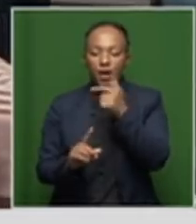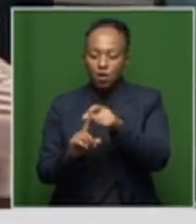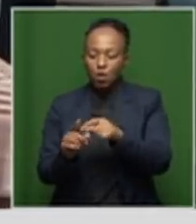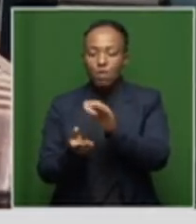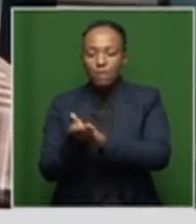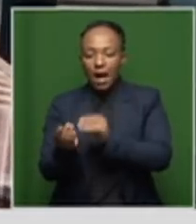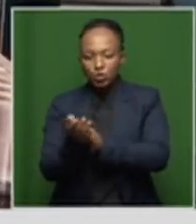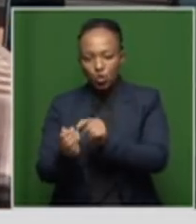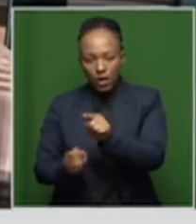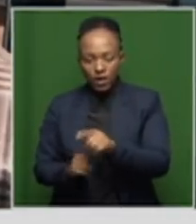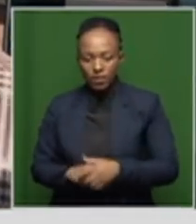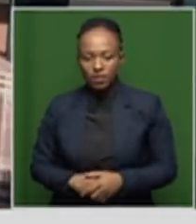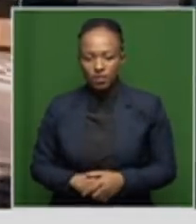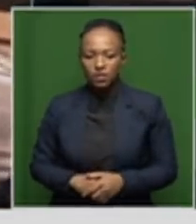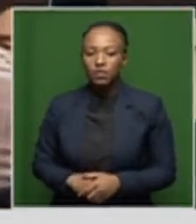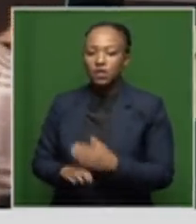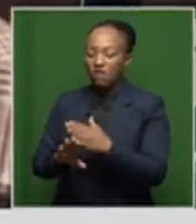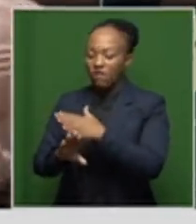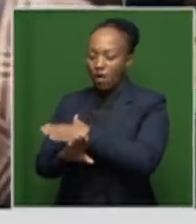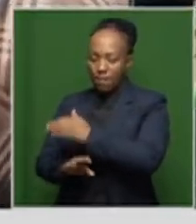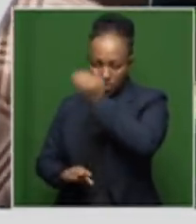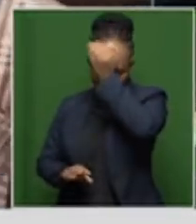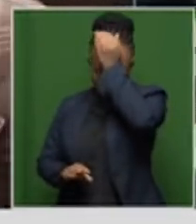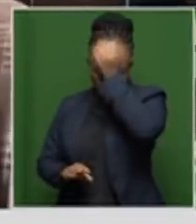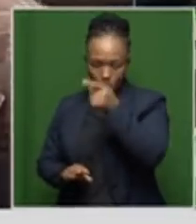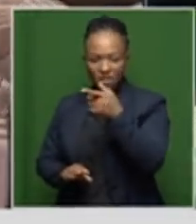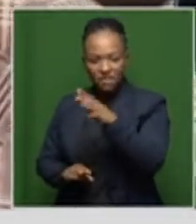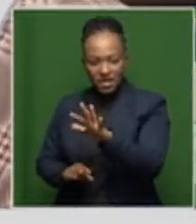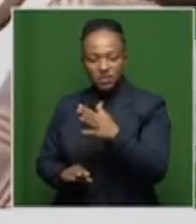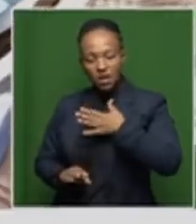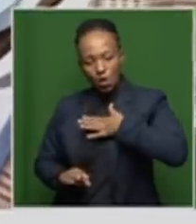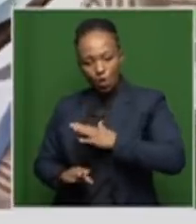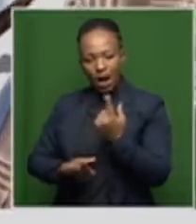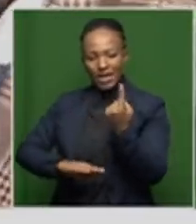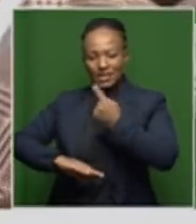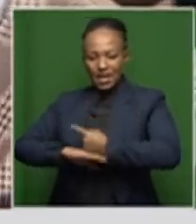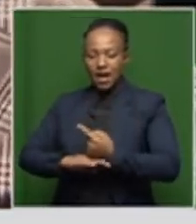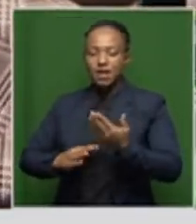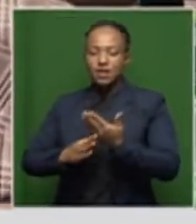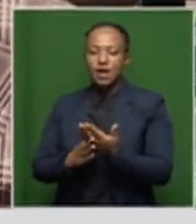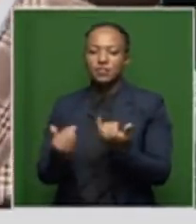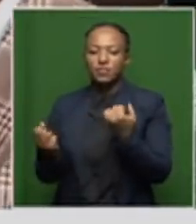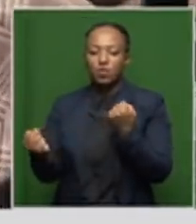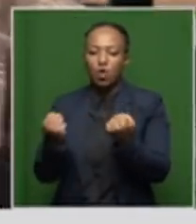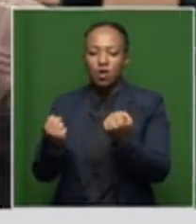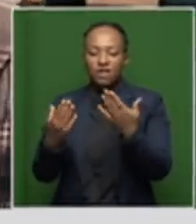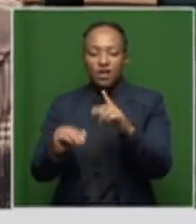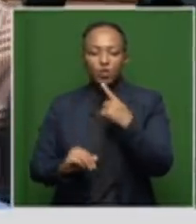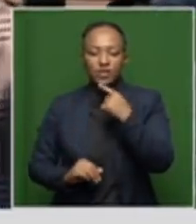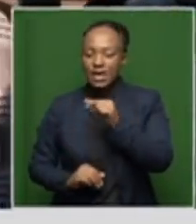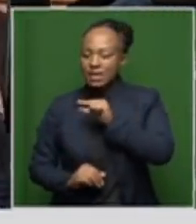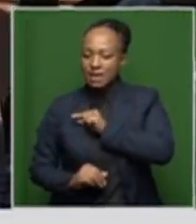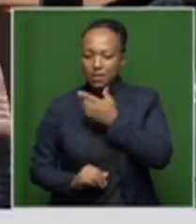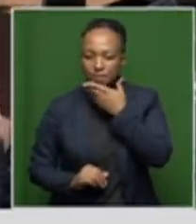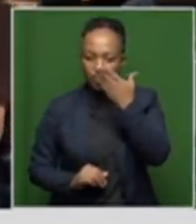Comrade Ace Magashule. Former President Jacob Zuma has been calling for his day in court. He finally has his day in court. He has pleaded not guilty.